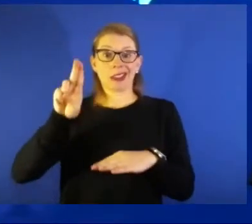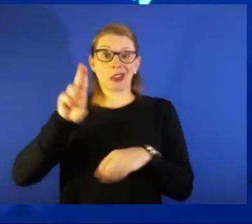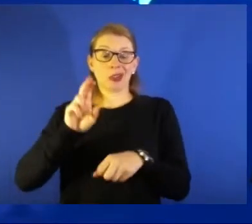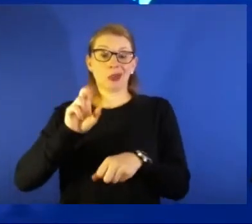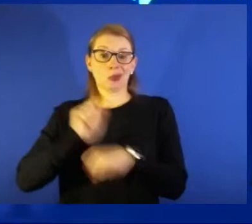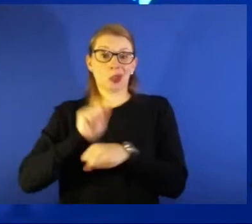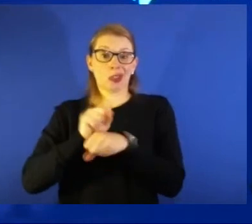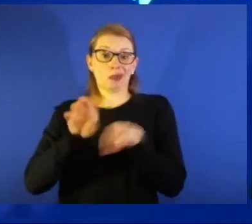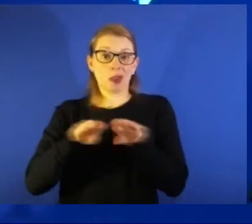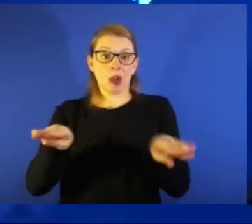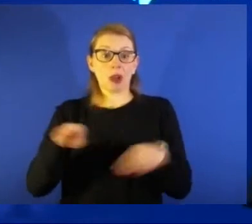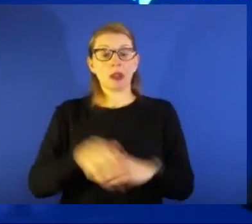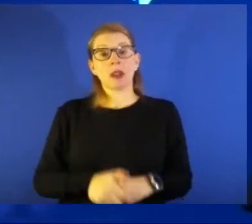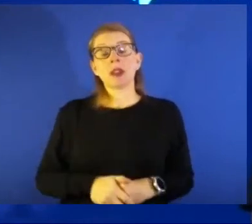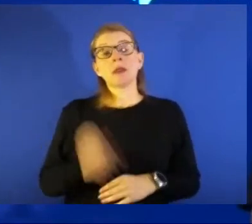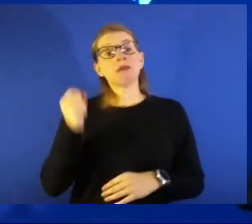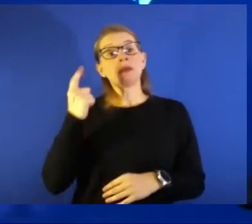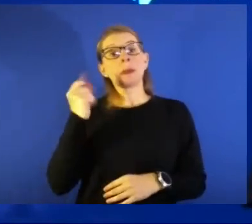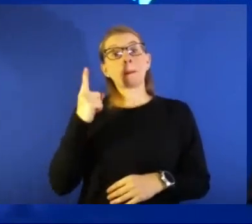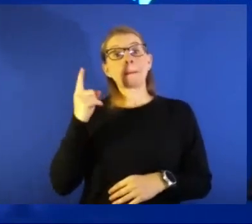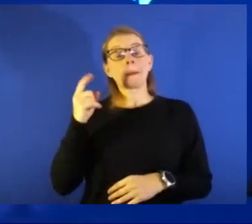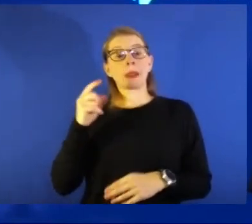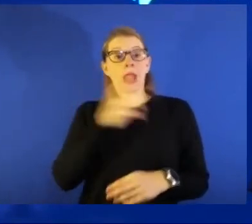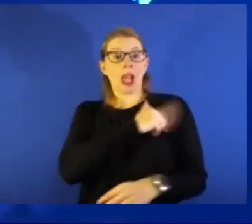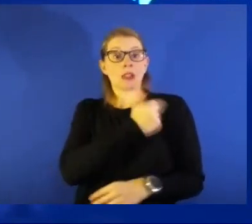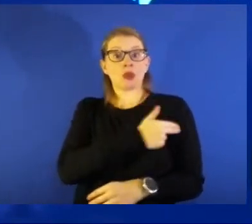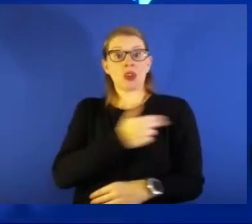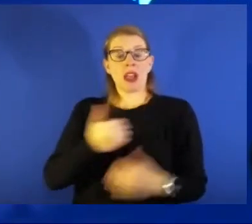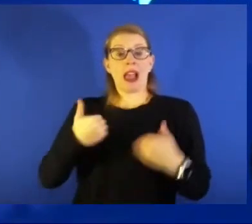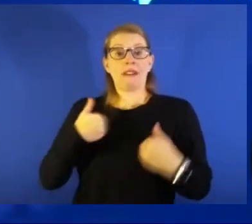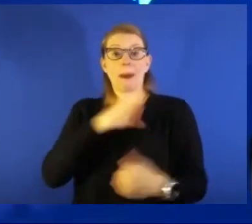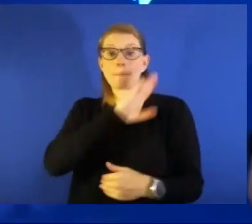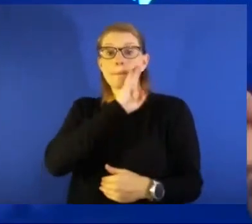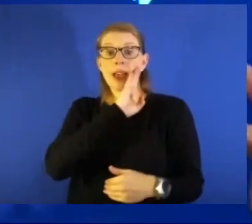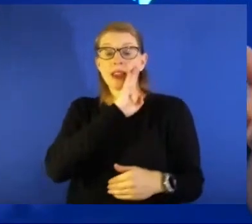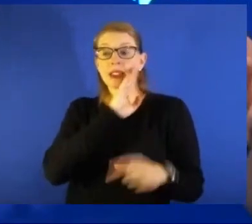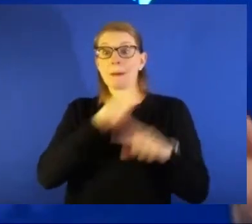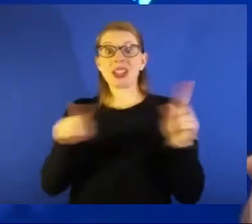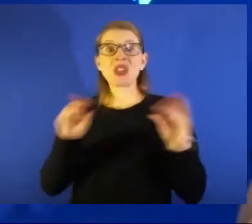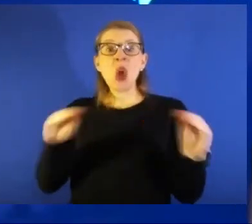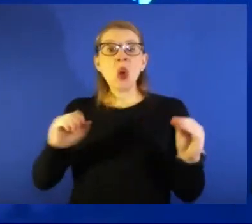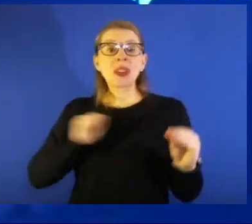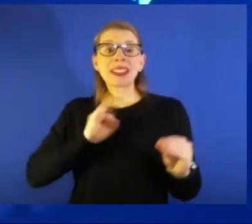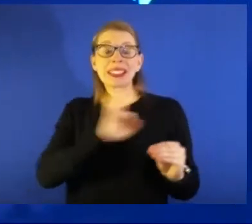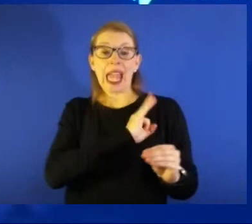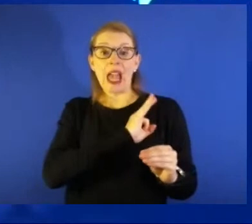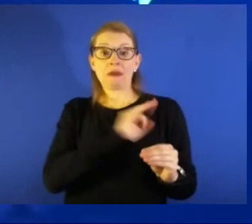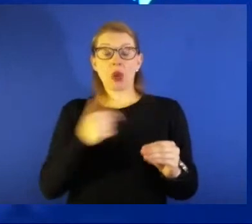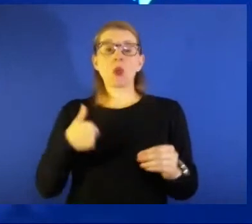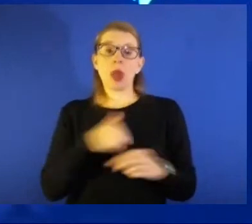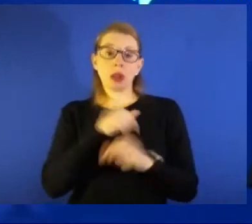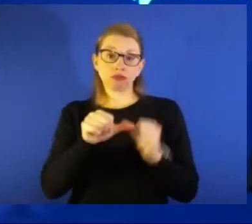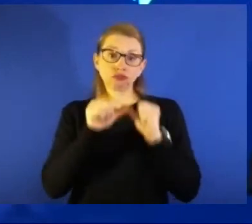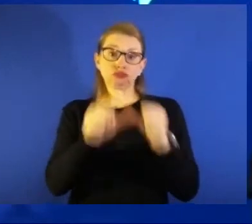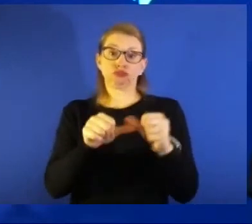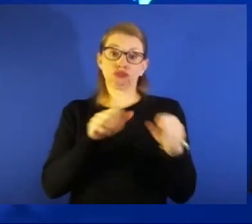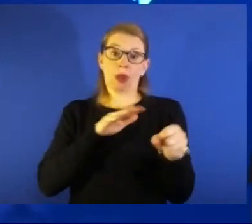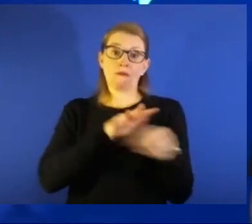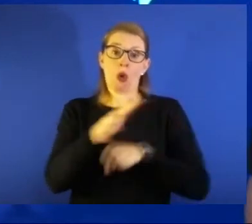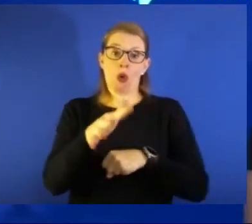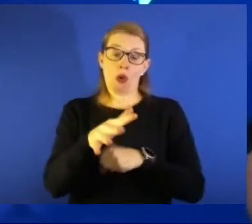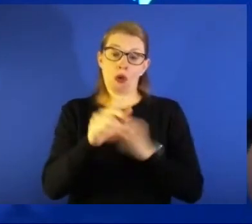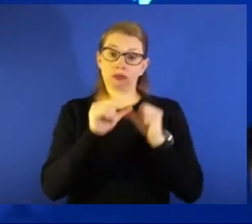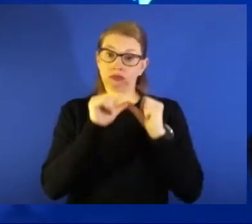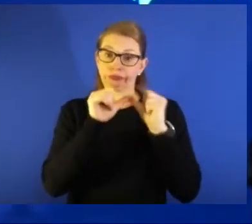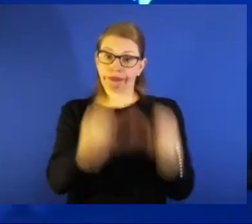these hospitals that have beds, they aren't staffed, so we're getting all of that as well. So we are staying full at all times. We